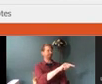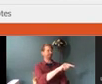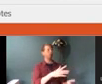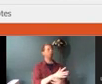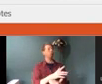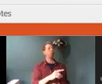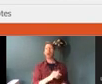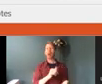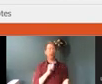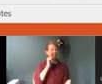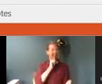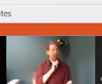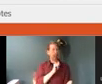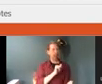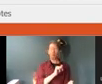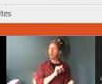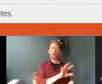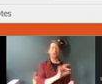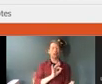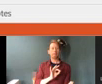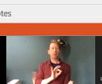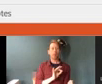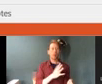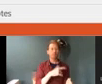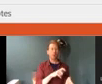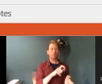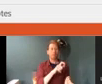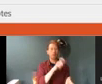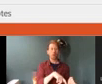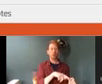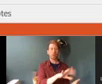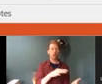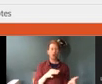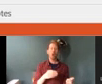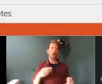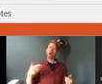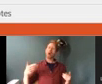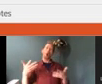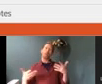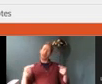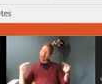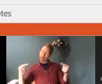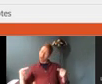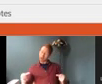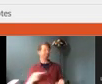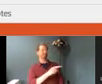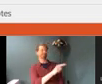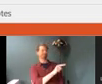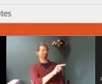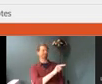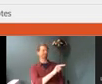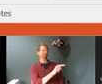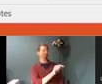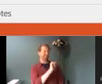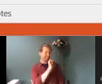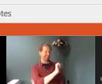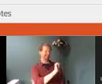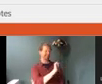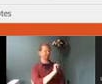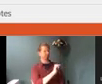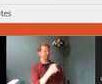taking a sample from the possible suspect, which confirmed actually that that person was indeed